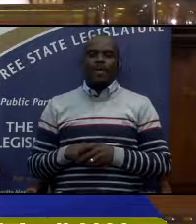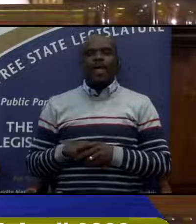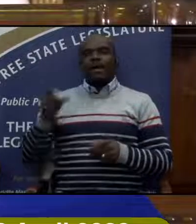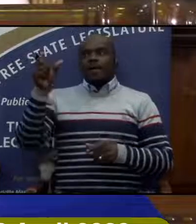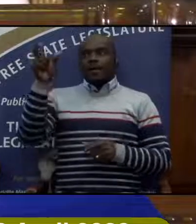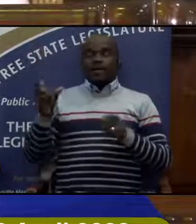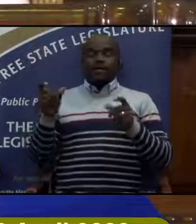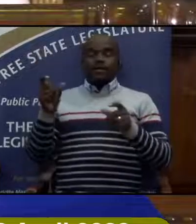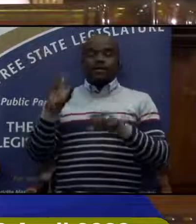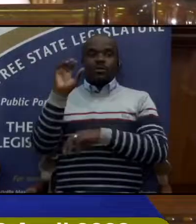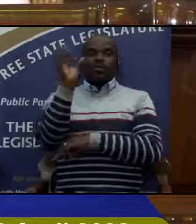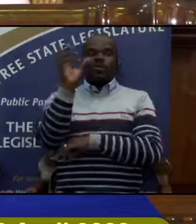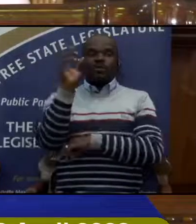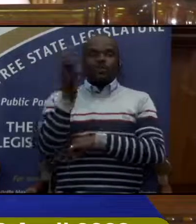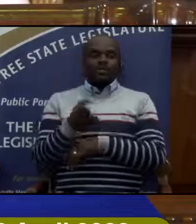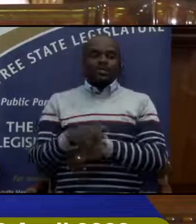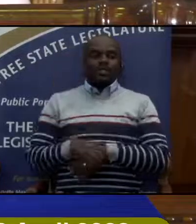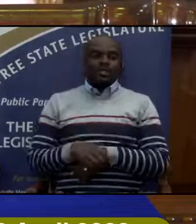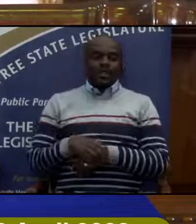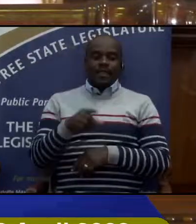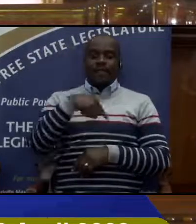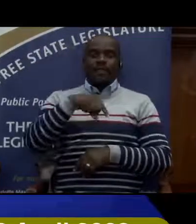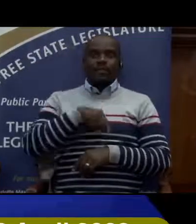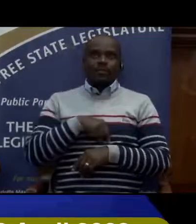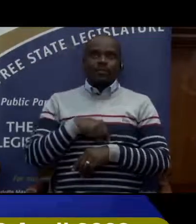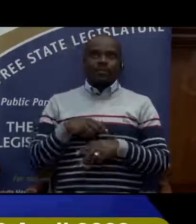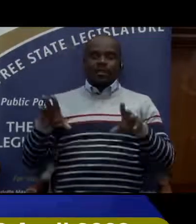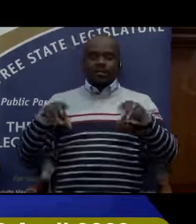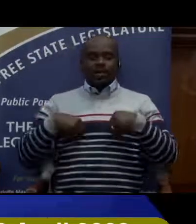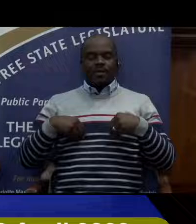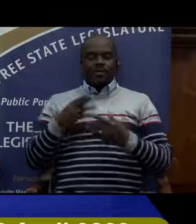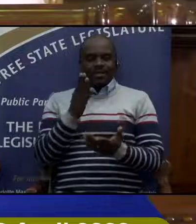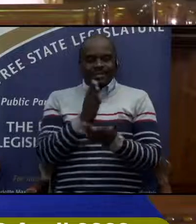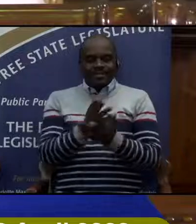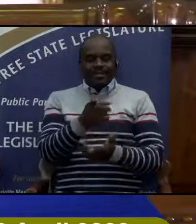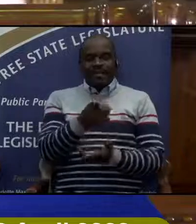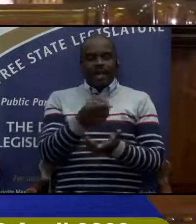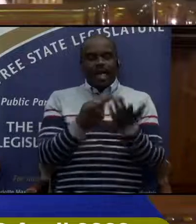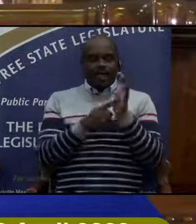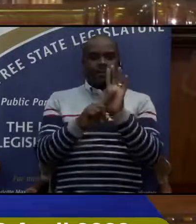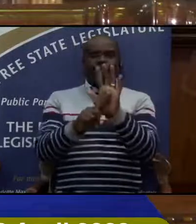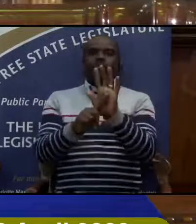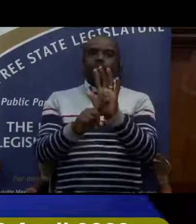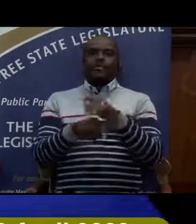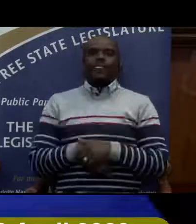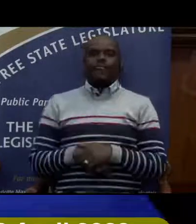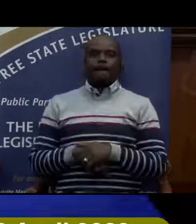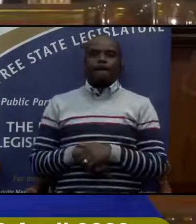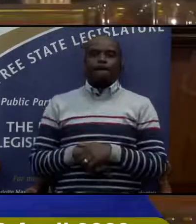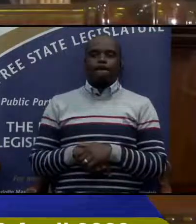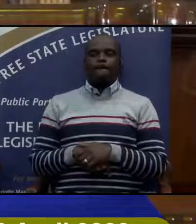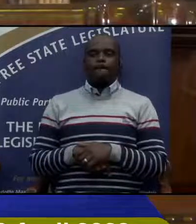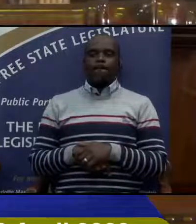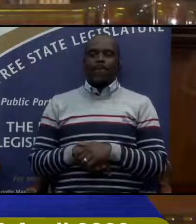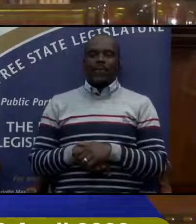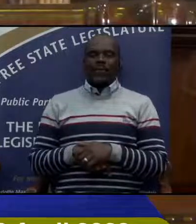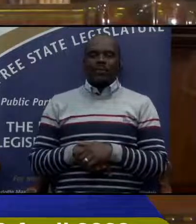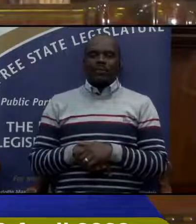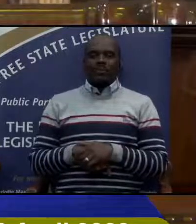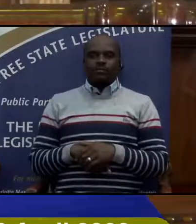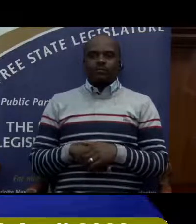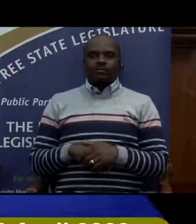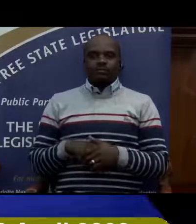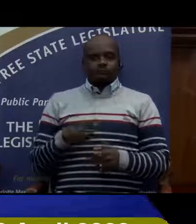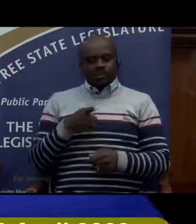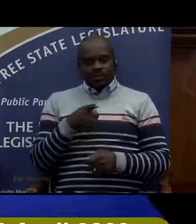that the Dukwanas are a very small minority of leaders in a liberation movement that has been unable to